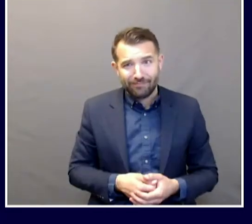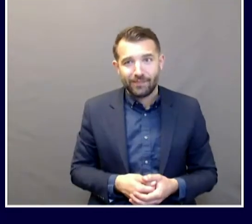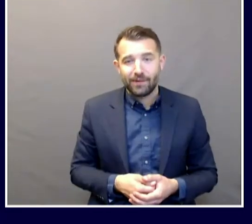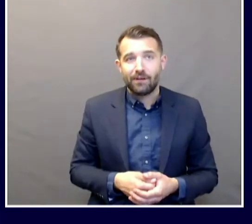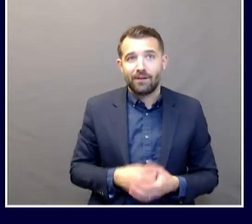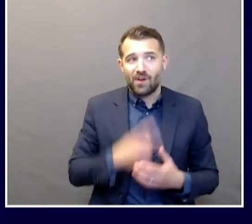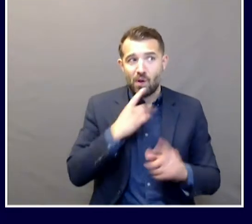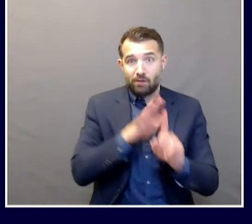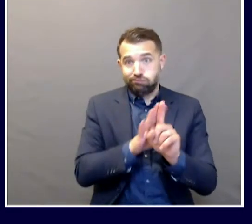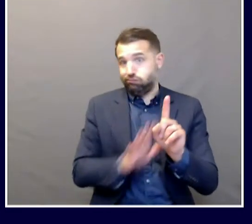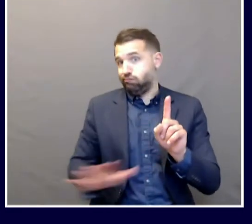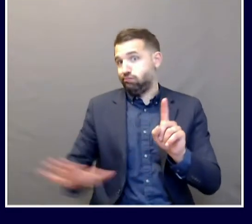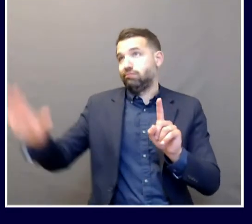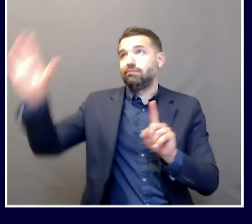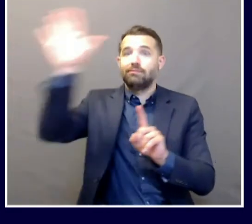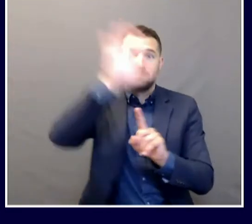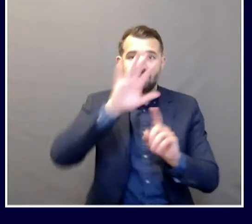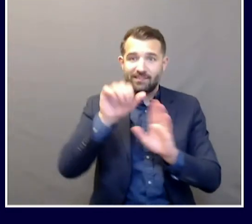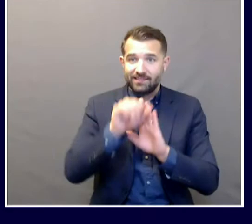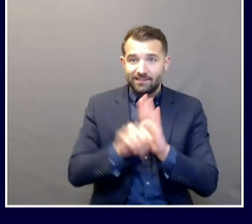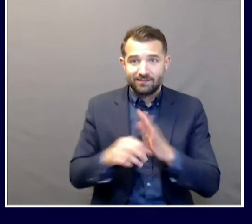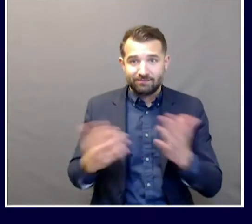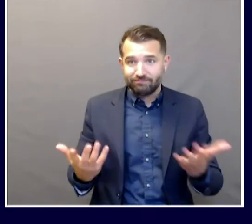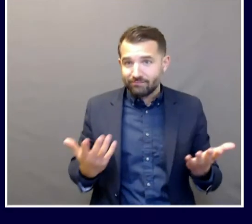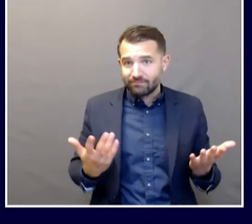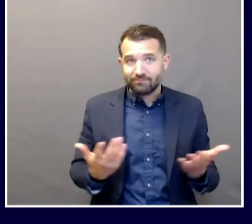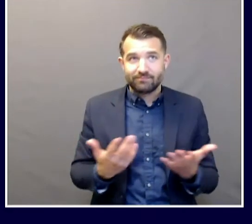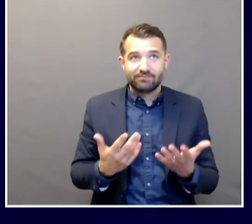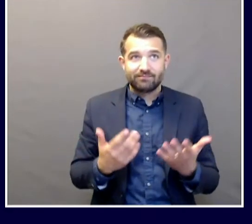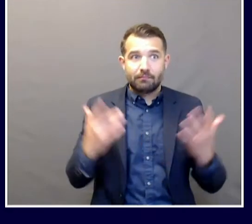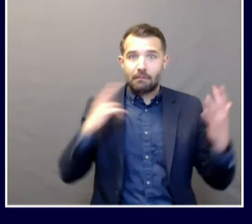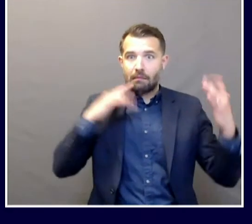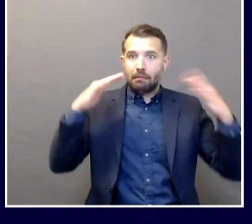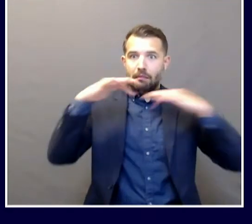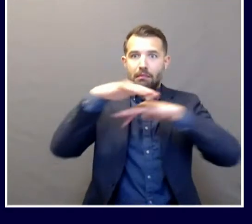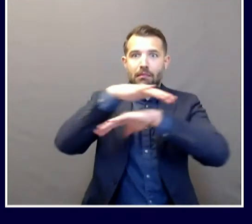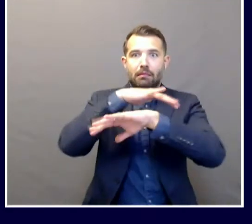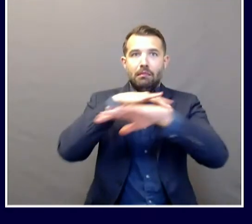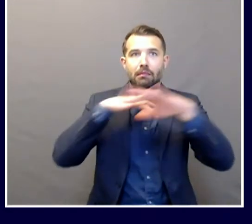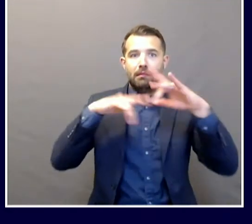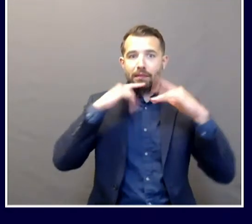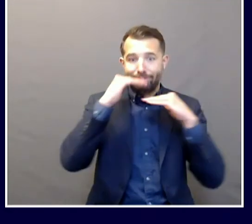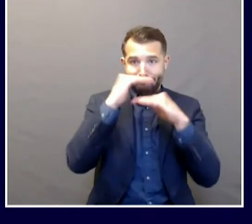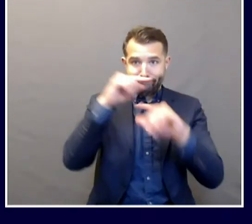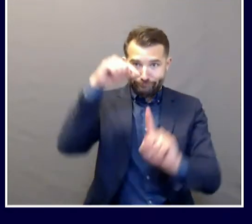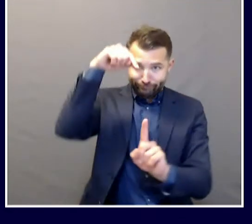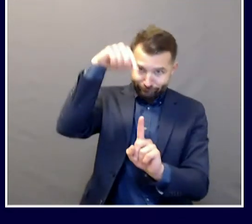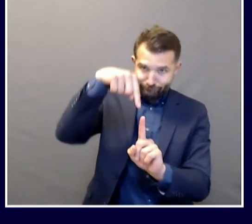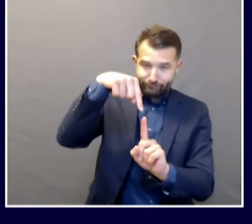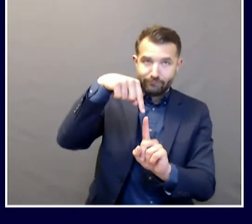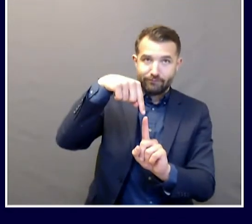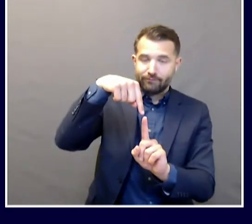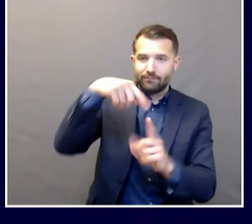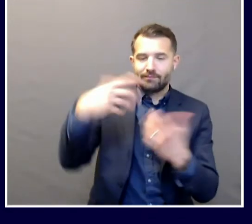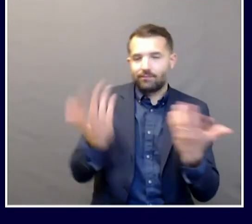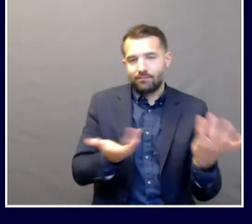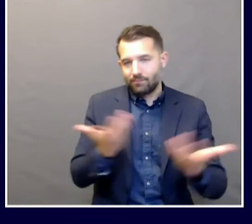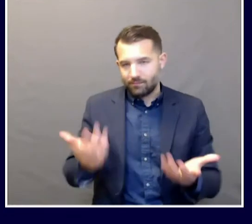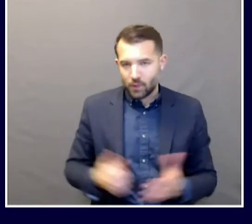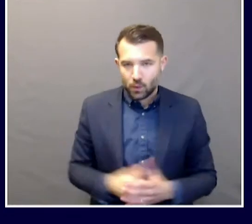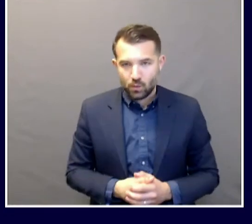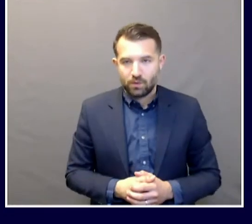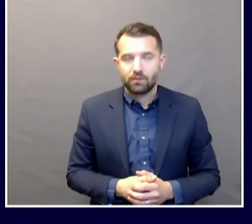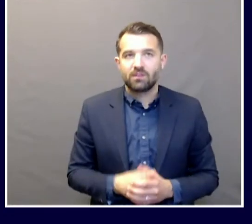not as if they are somehow confined to Androscoggin County. If what was driving what's unfolding in Androscoggin County